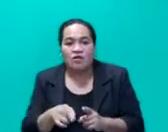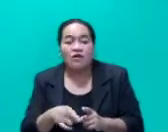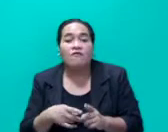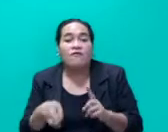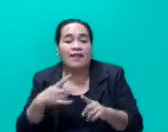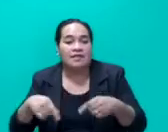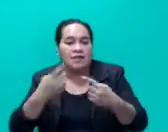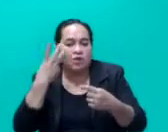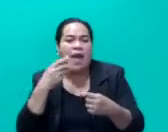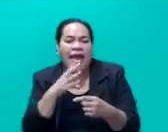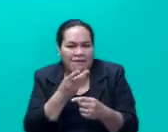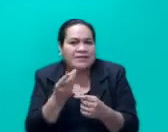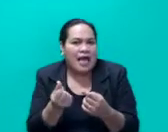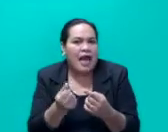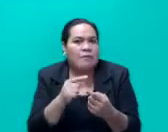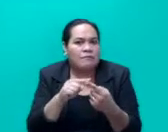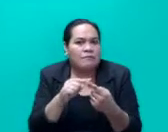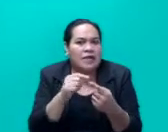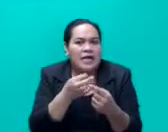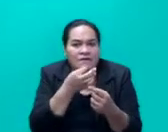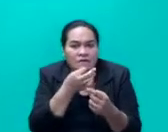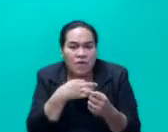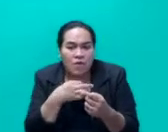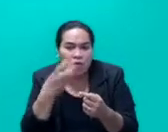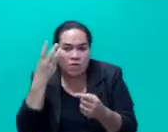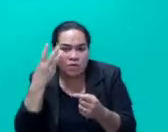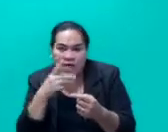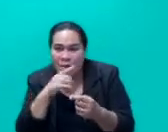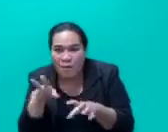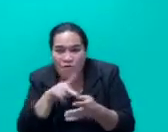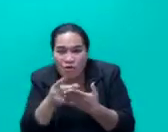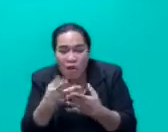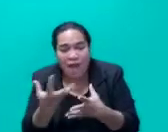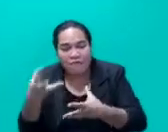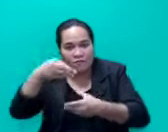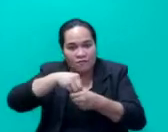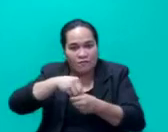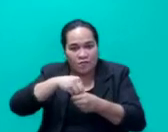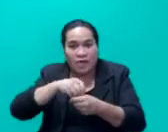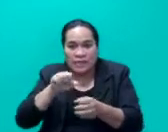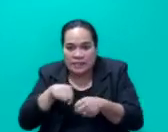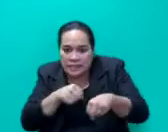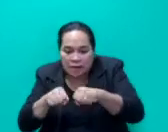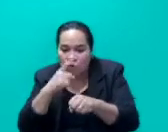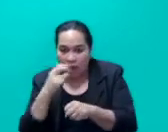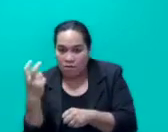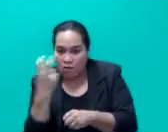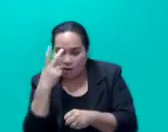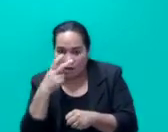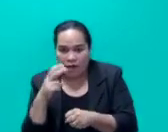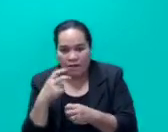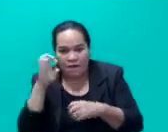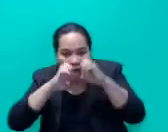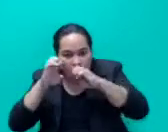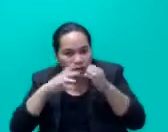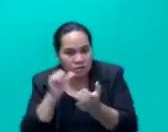are some exceptions, few violence against women and girls programs have incorporated robust systems to monitor and evaluate its impact, yet